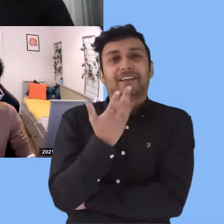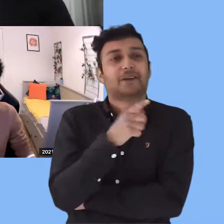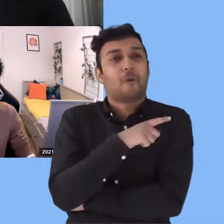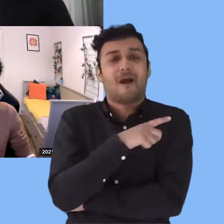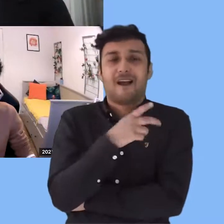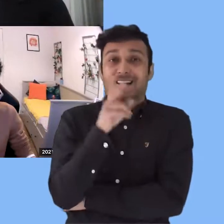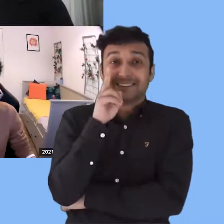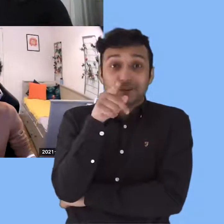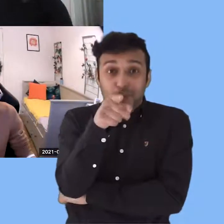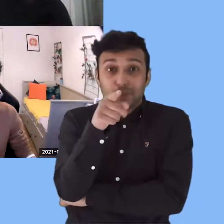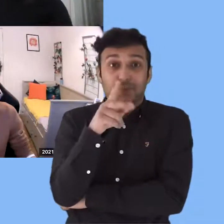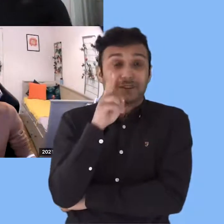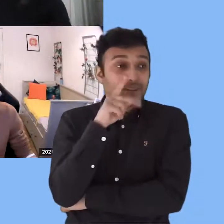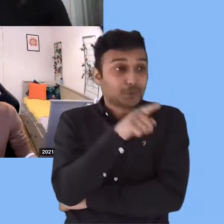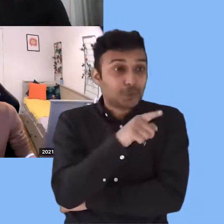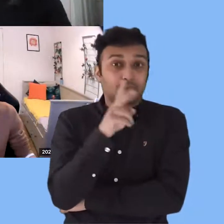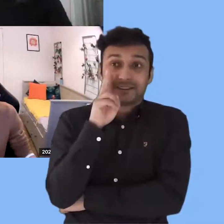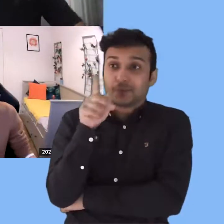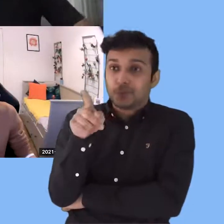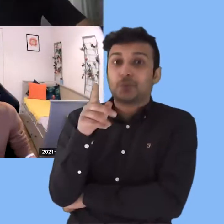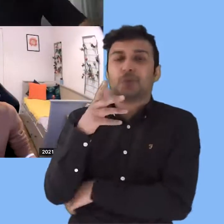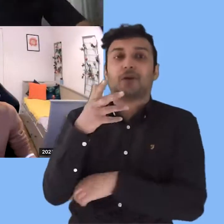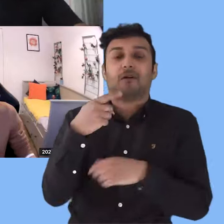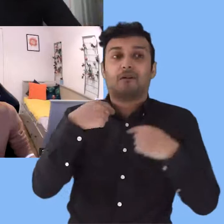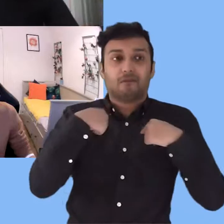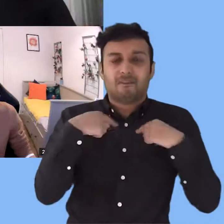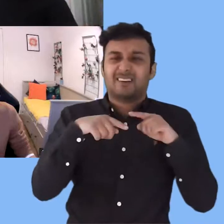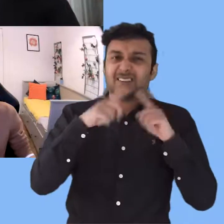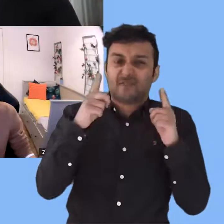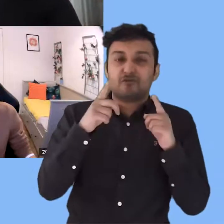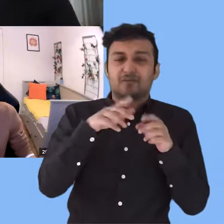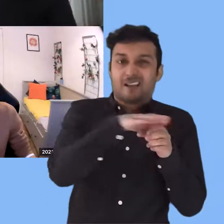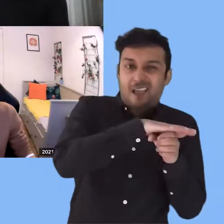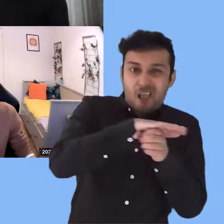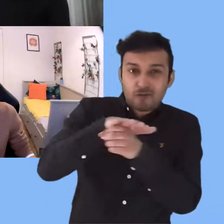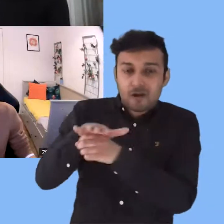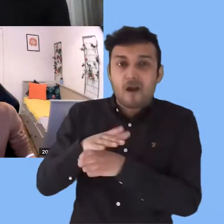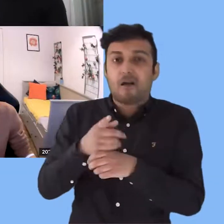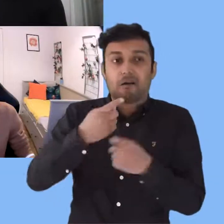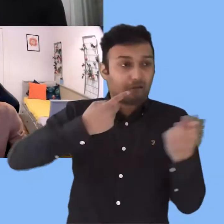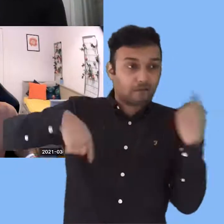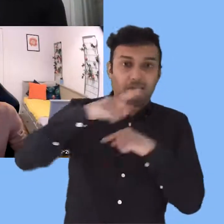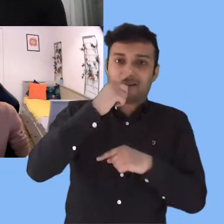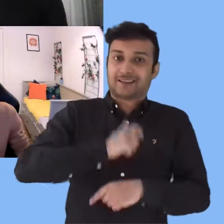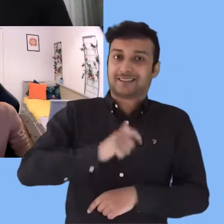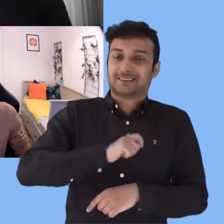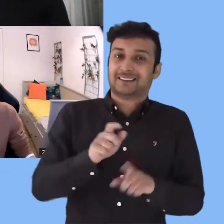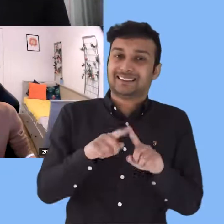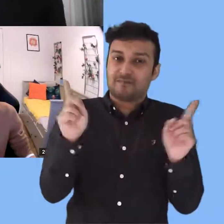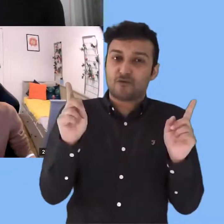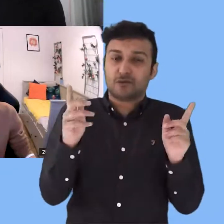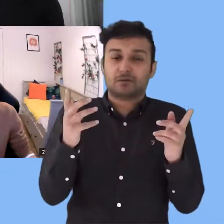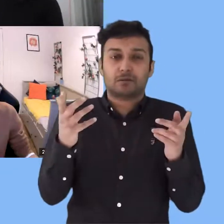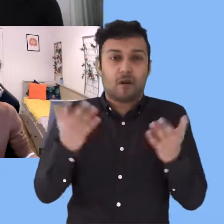different kind of intersections with regards to our identities, there is a unity here. There's a level of